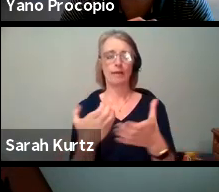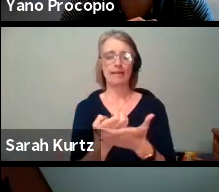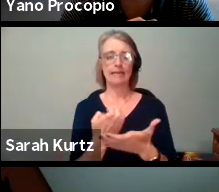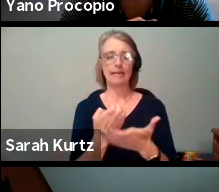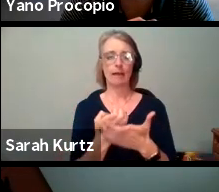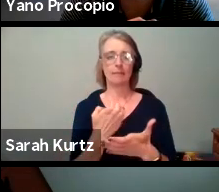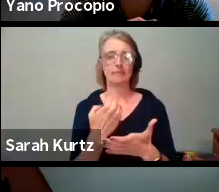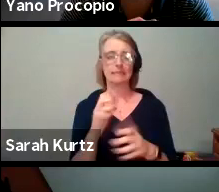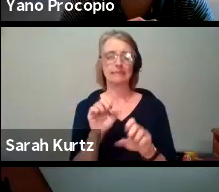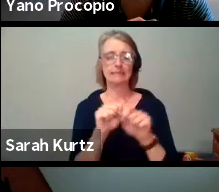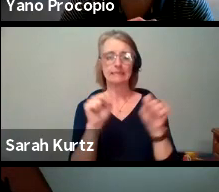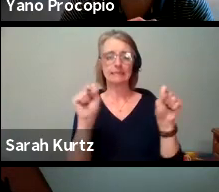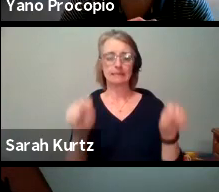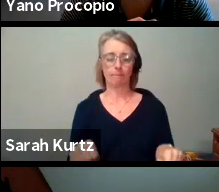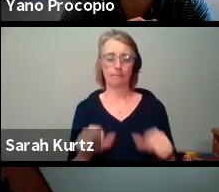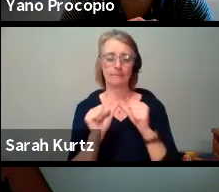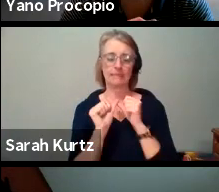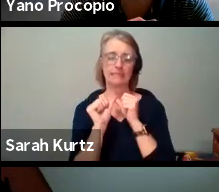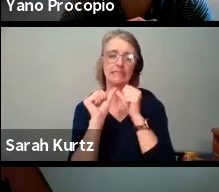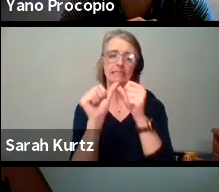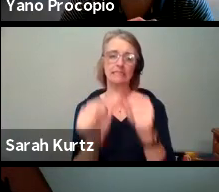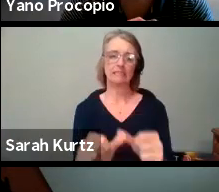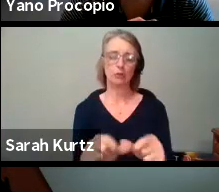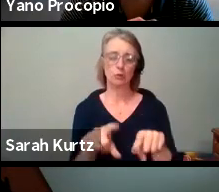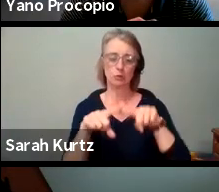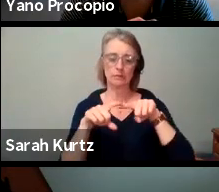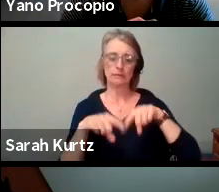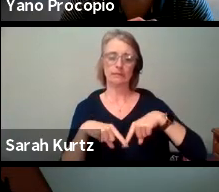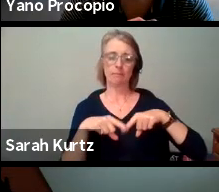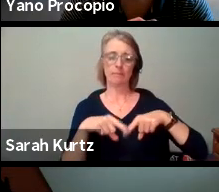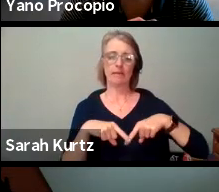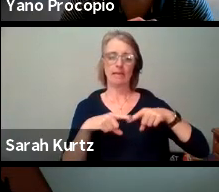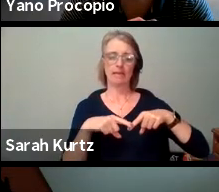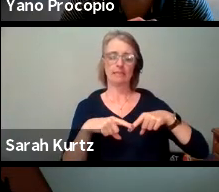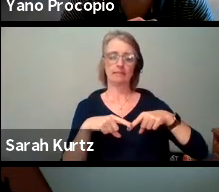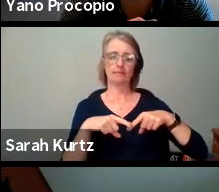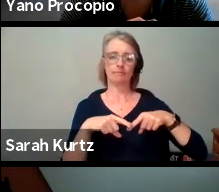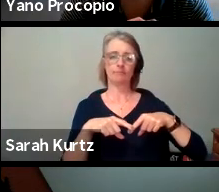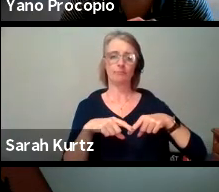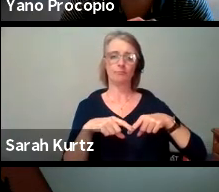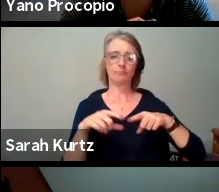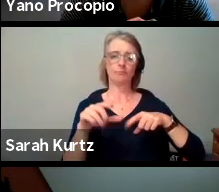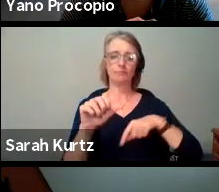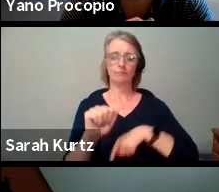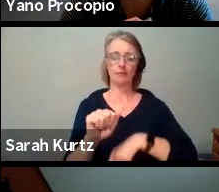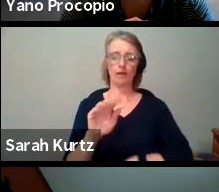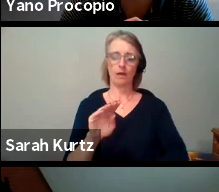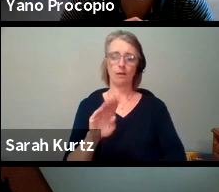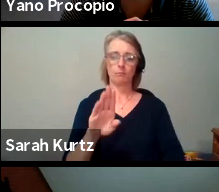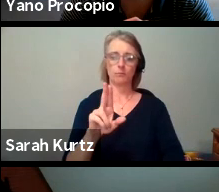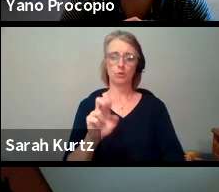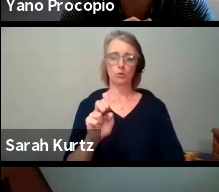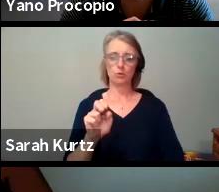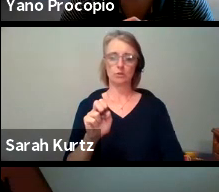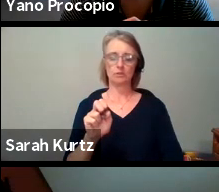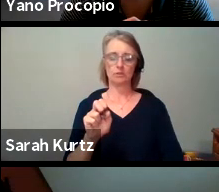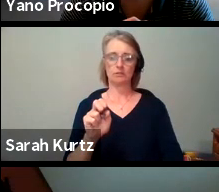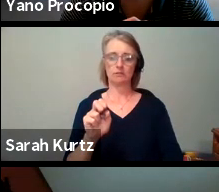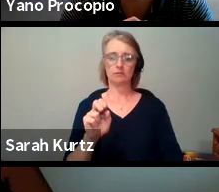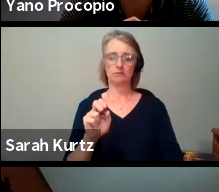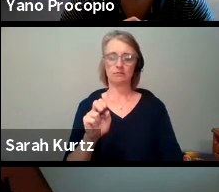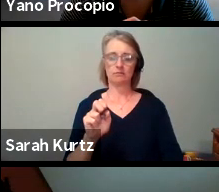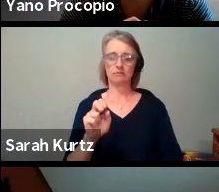system continues to depend on the abuse and exploitation of others for our